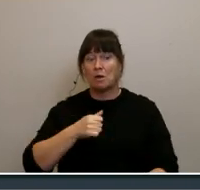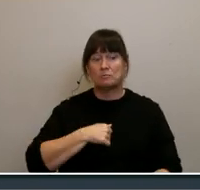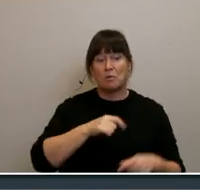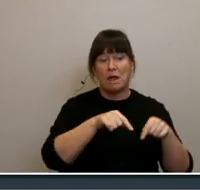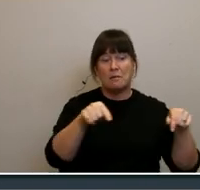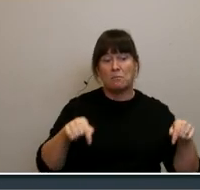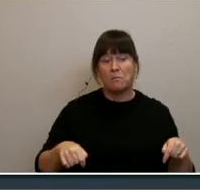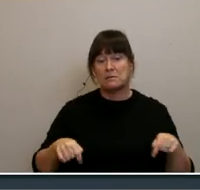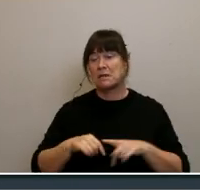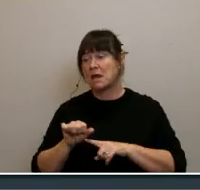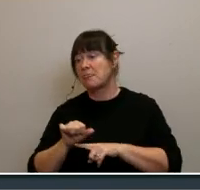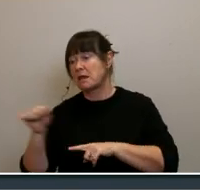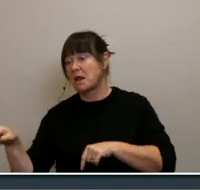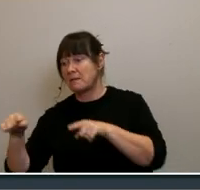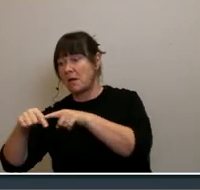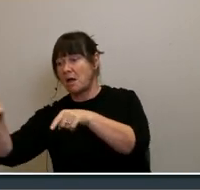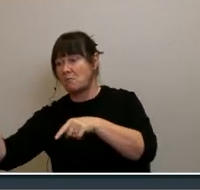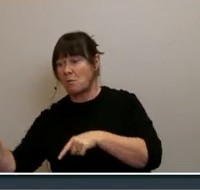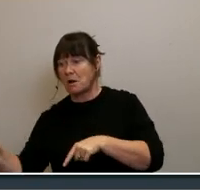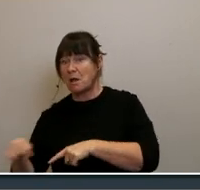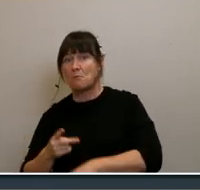greatly in the great flood of